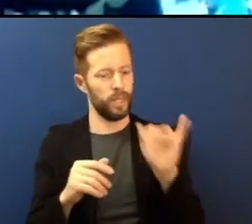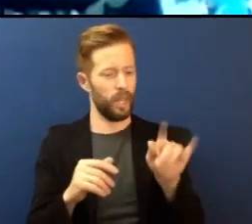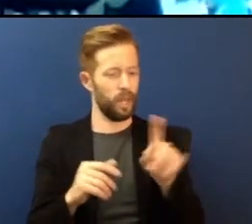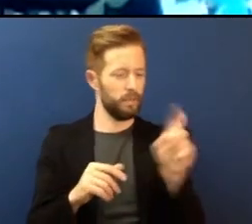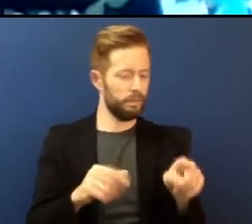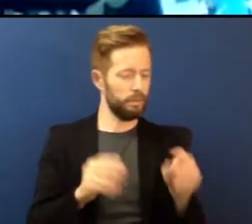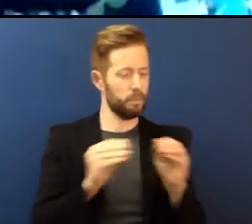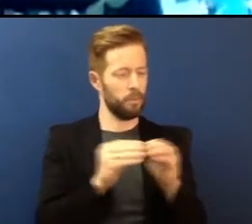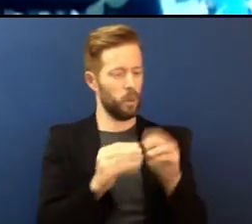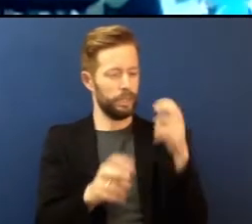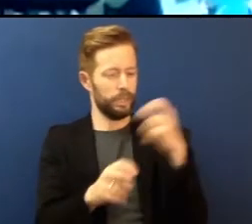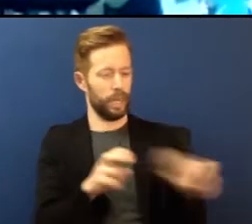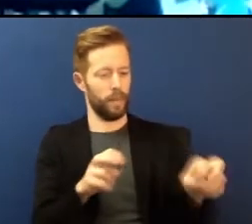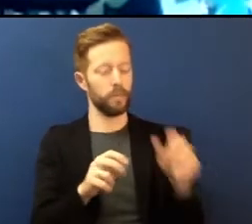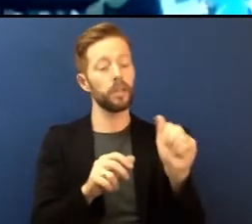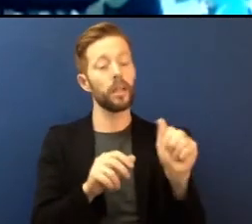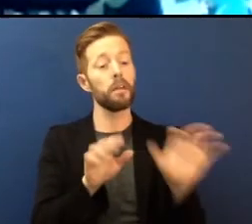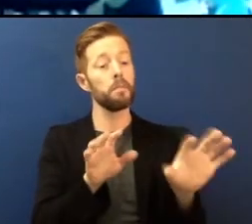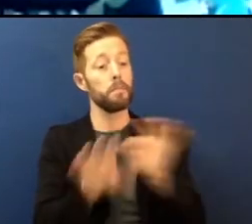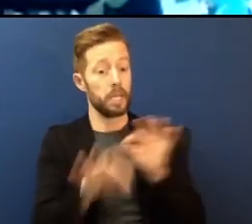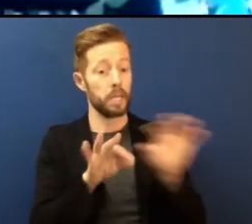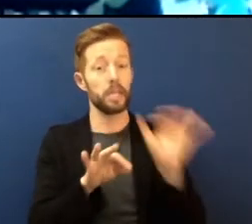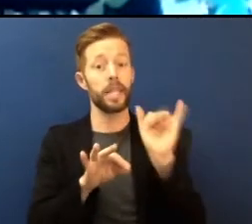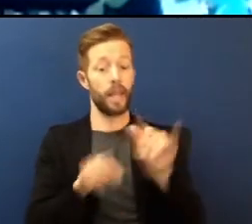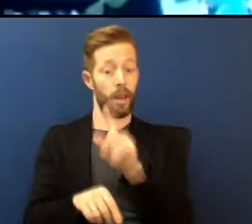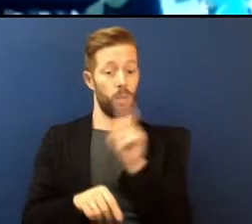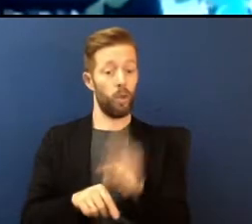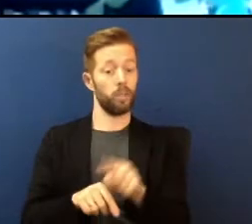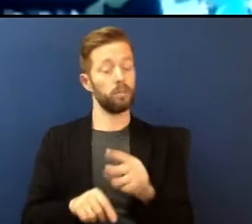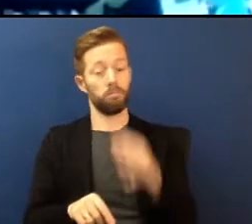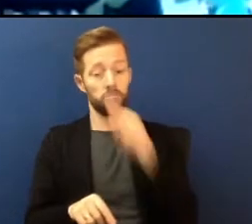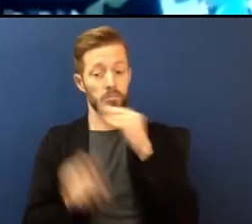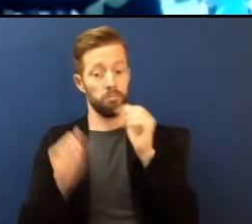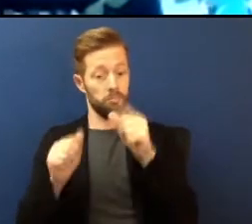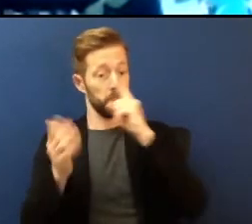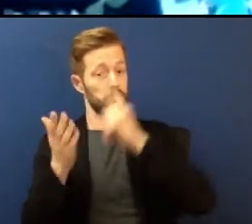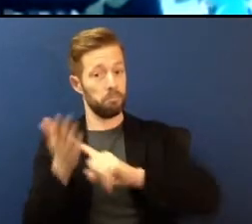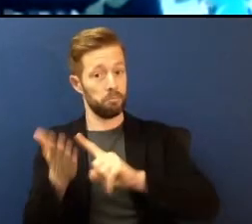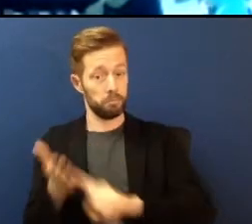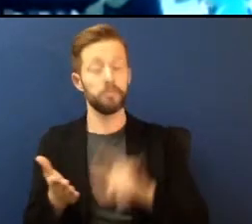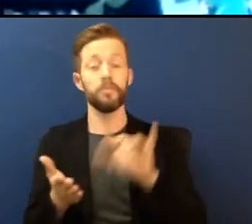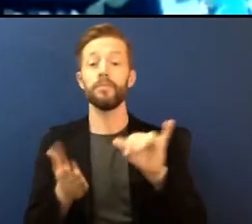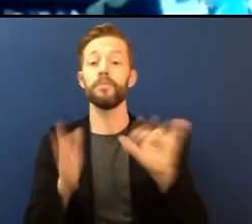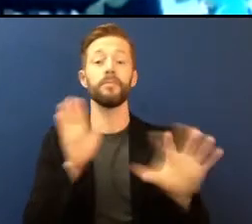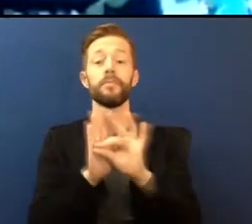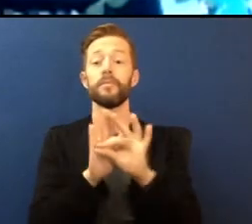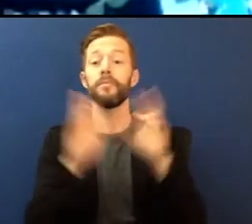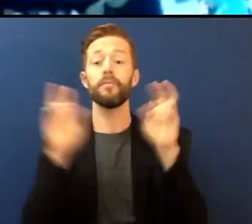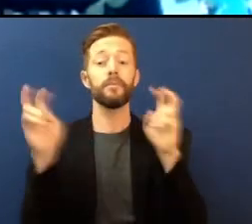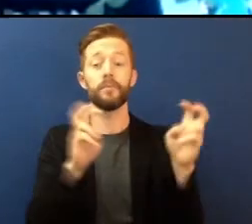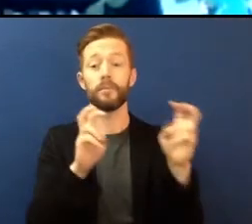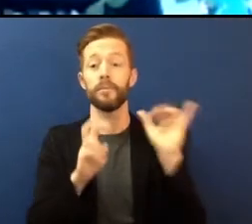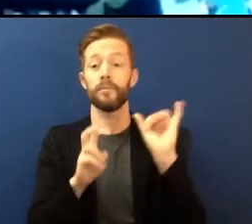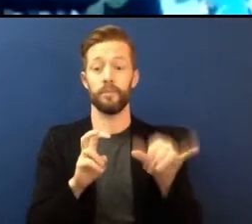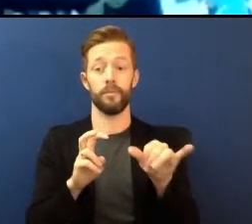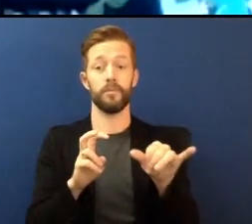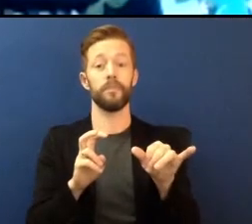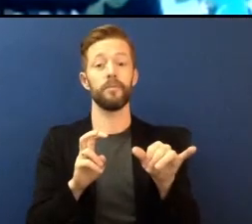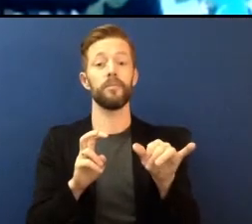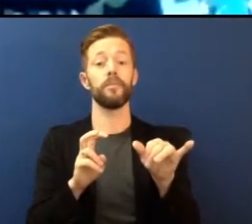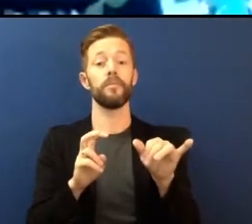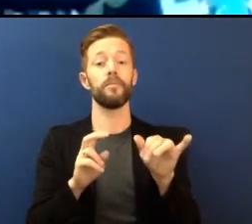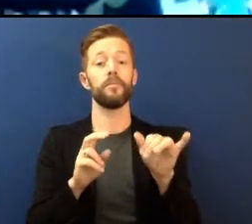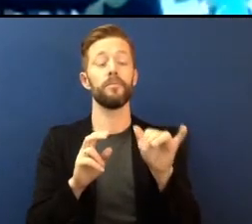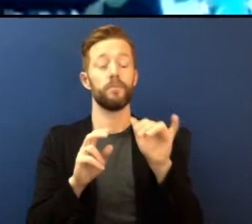can clearly investigate, which ones are more difficult to do, and you can choose the ones that you can investigate, and you can focus on a theme